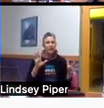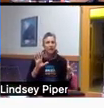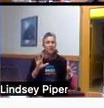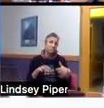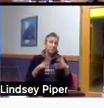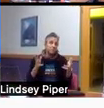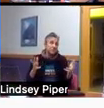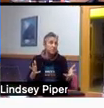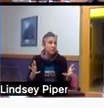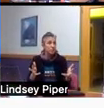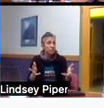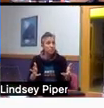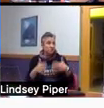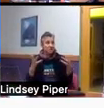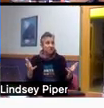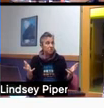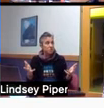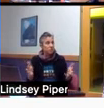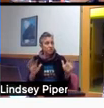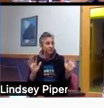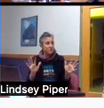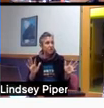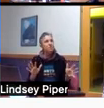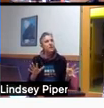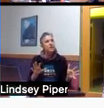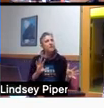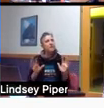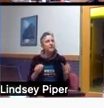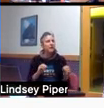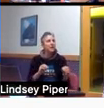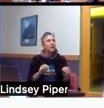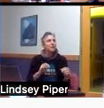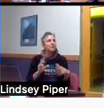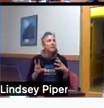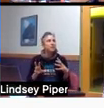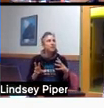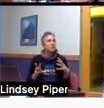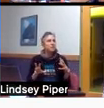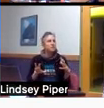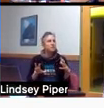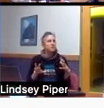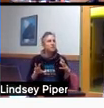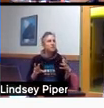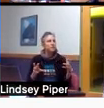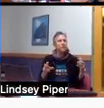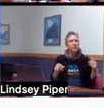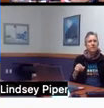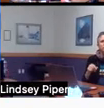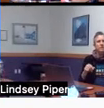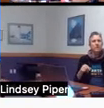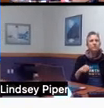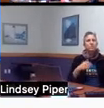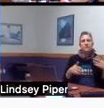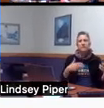away that, I mean, some people who have abortion never do give birth, and that's also fine. But I think that a lot of people sort of don't think